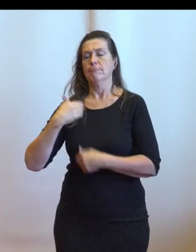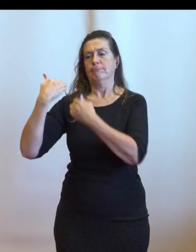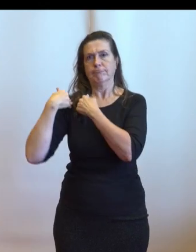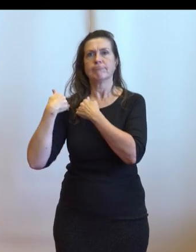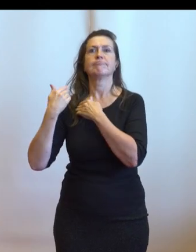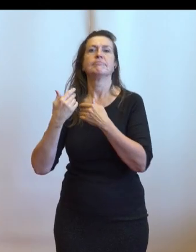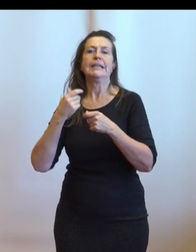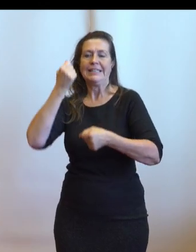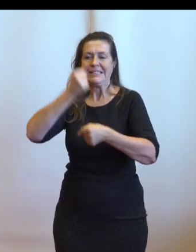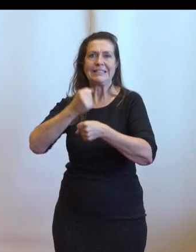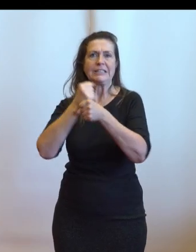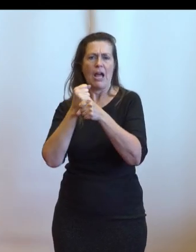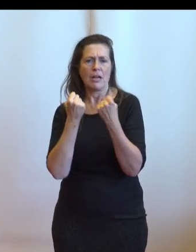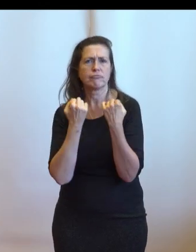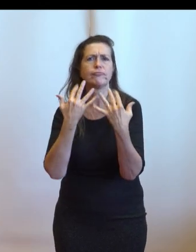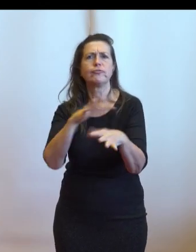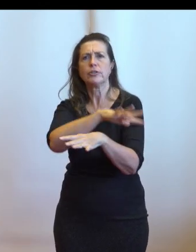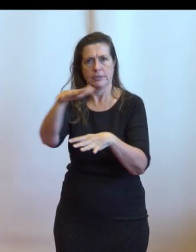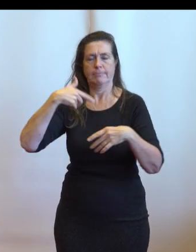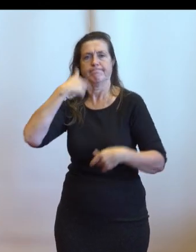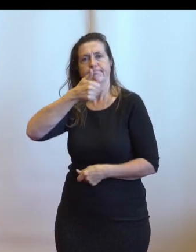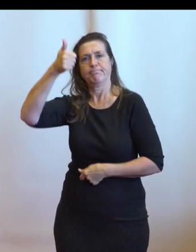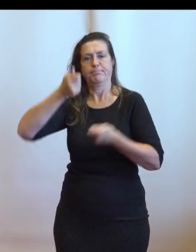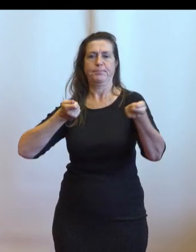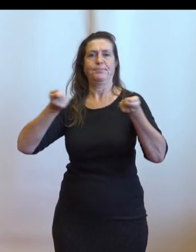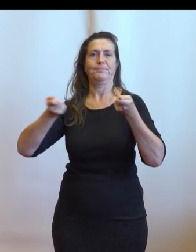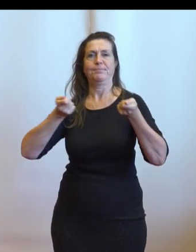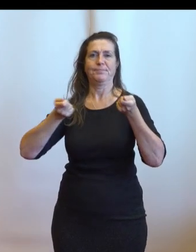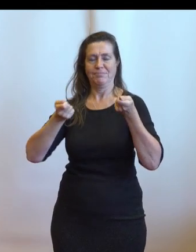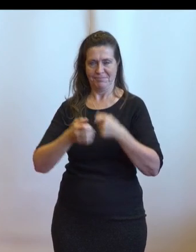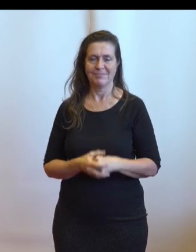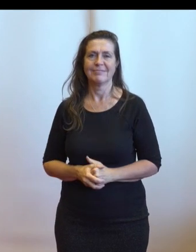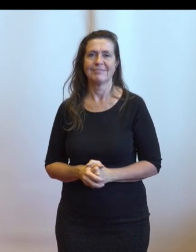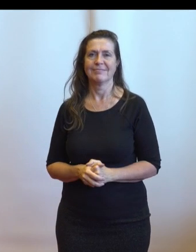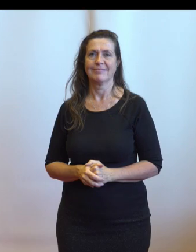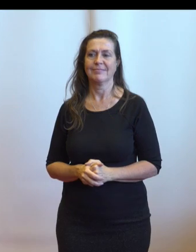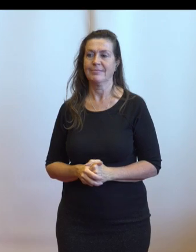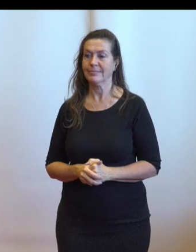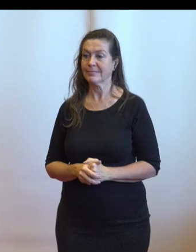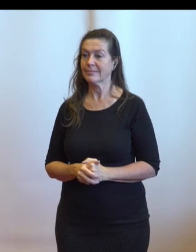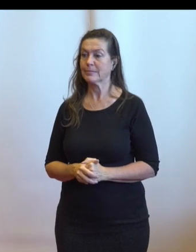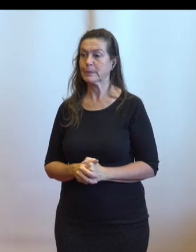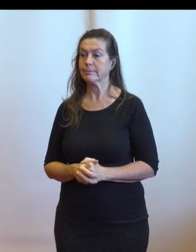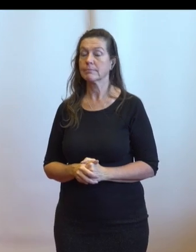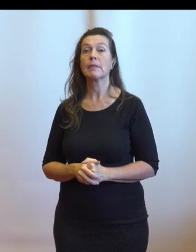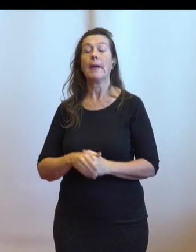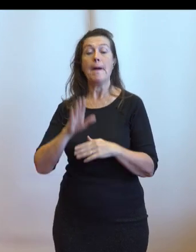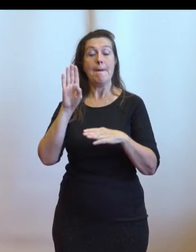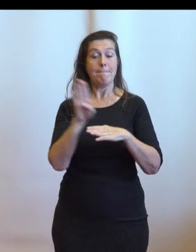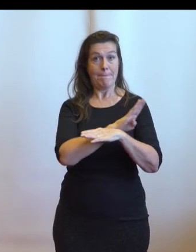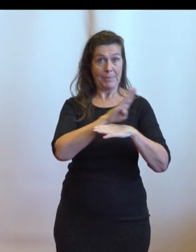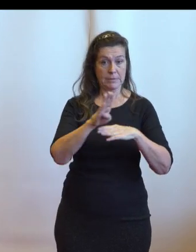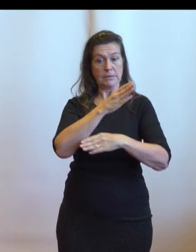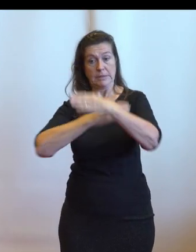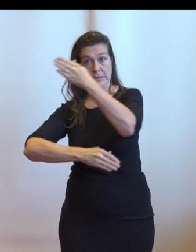it on screen. It's quite obvious, and I've also got a lovely display here as well. If we can have the next slide, please. So, Business Disability Forum,